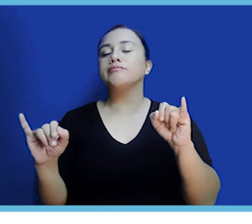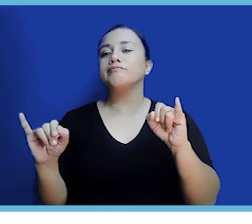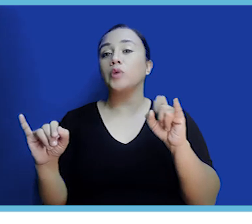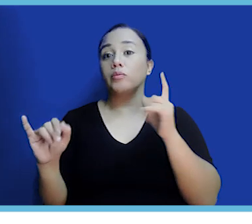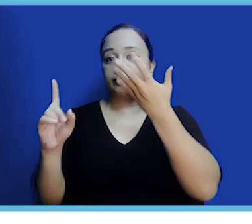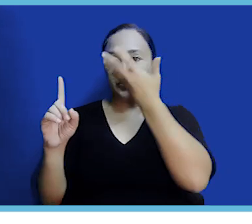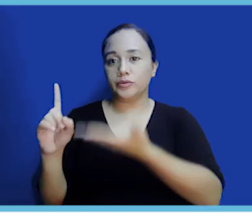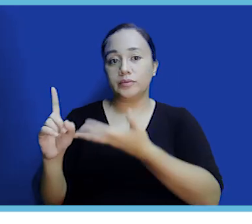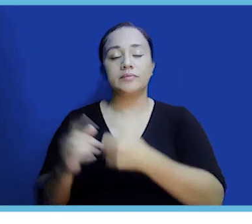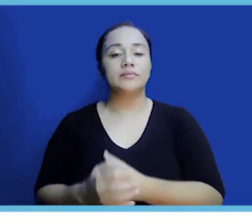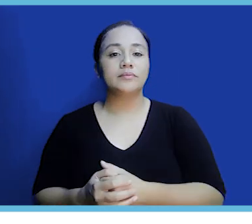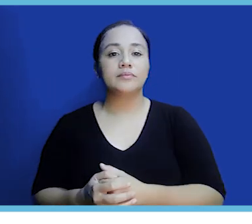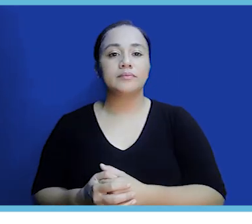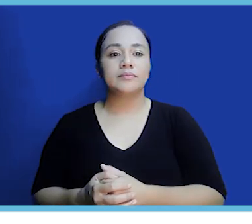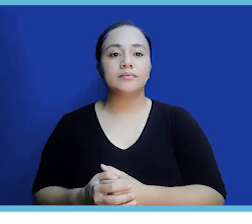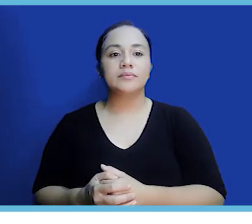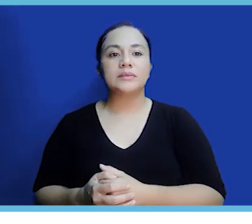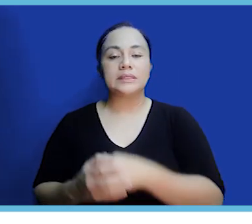and independence of persons.